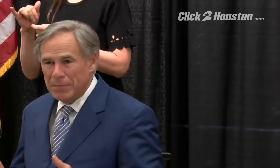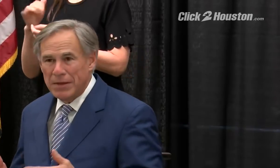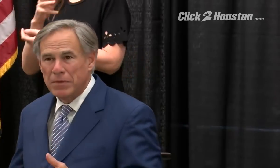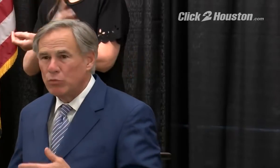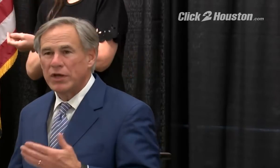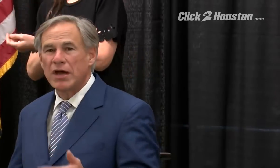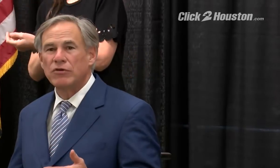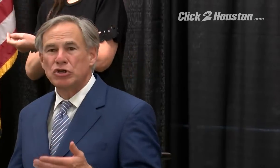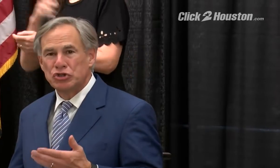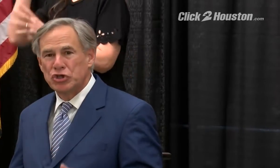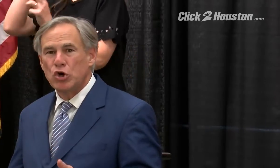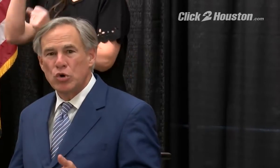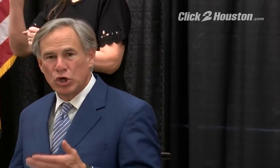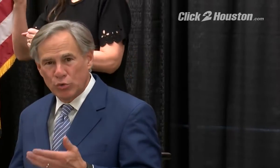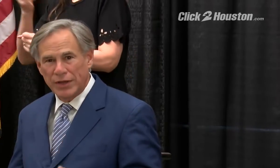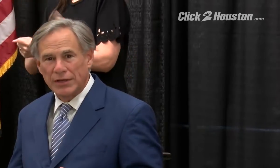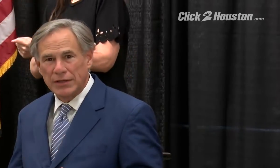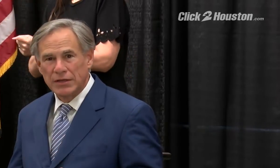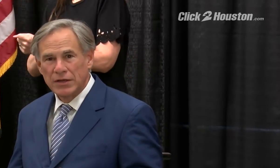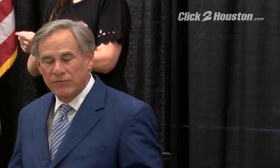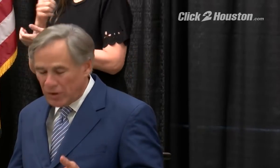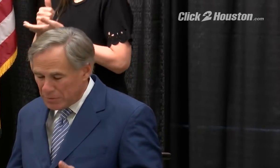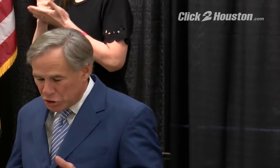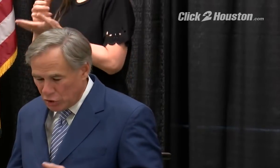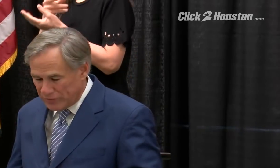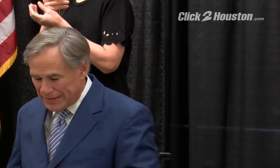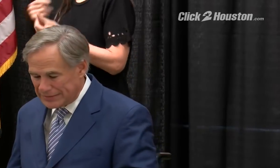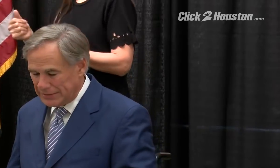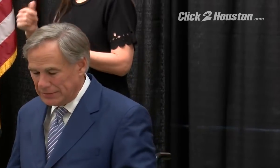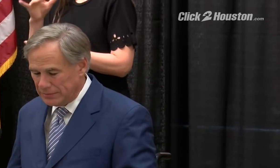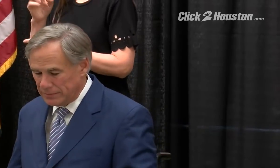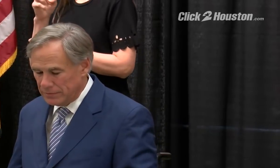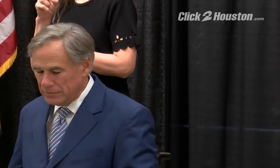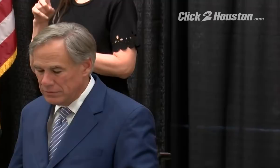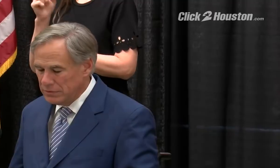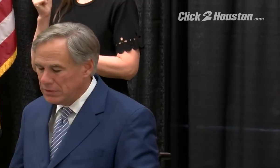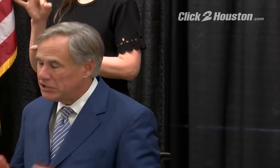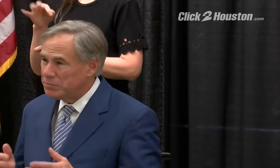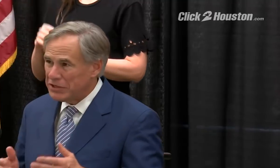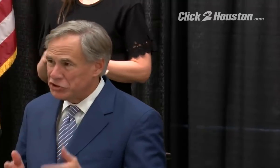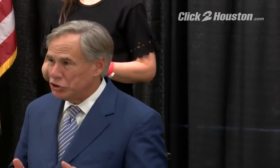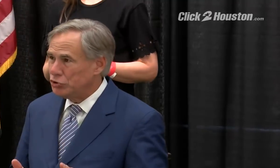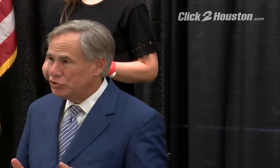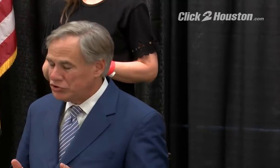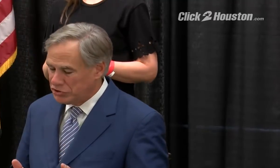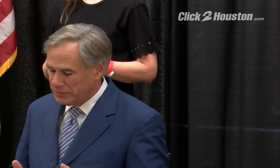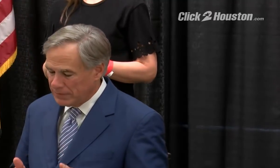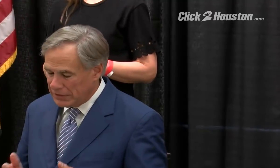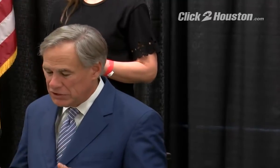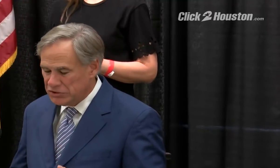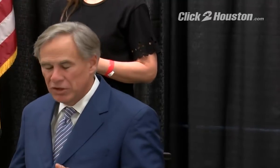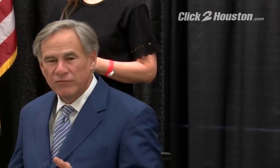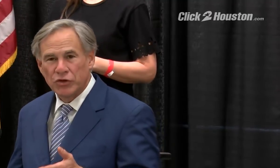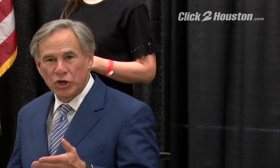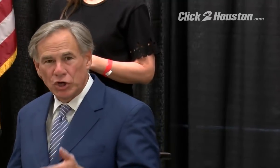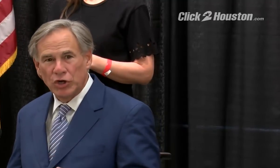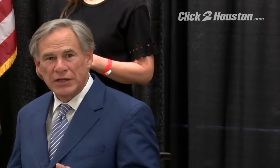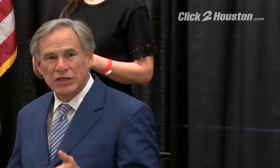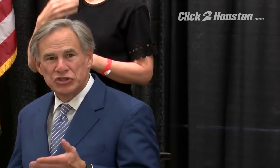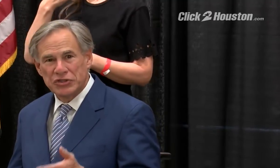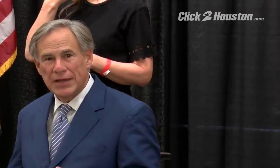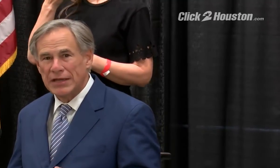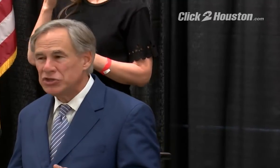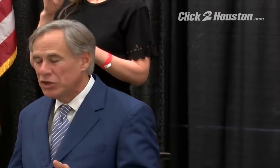that helped him recover so quickly from COVID-19. Its best use is for the